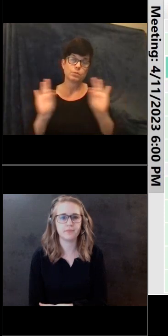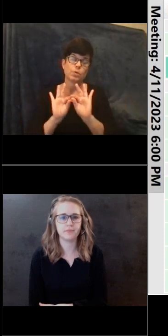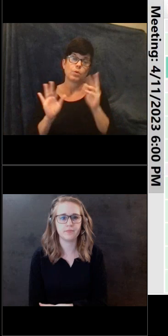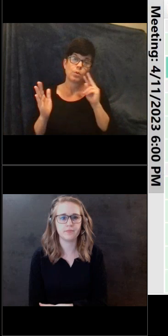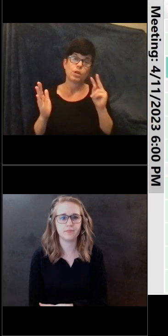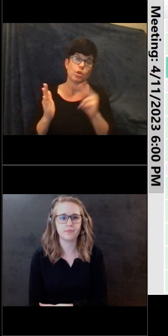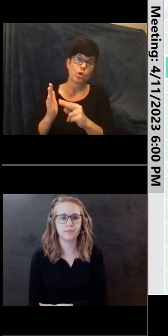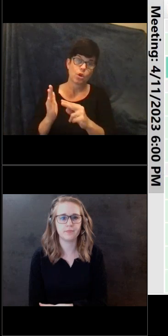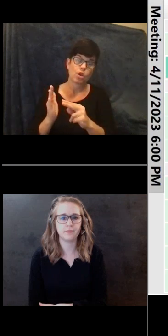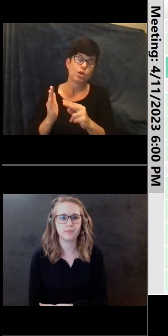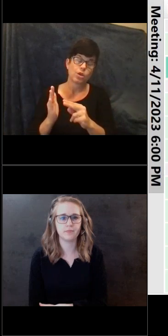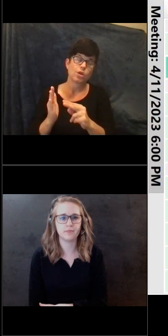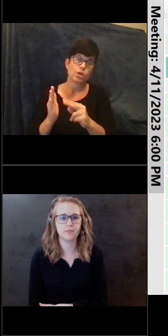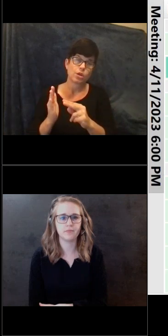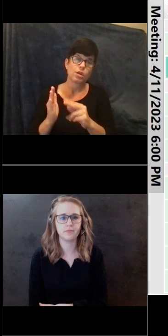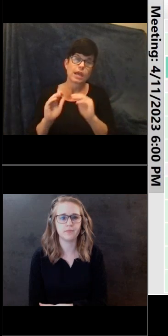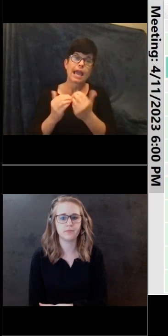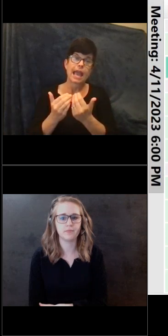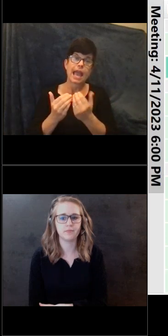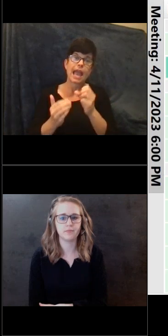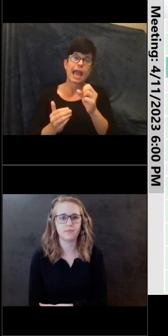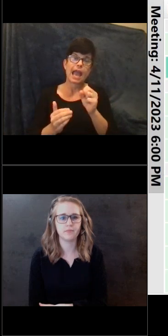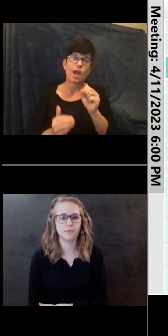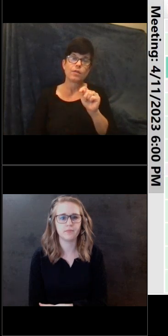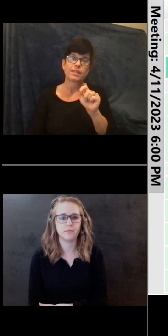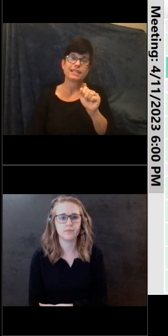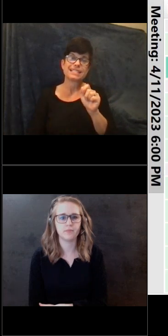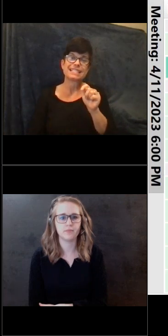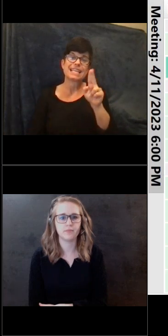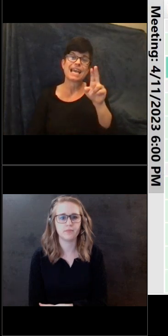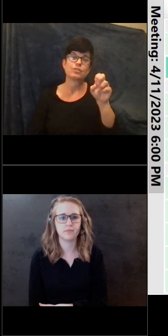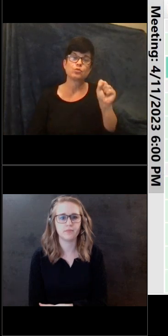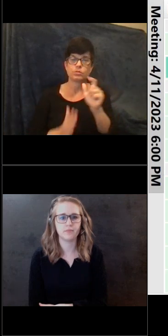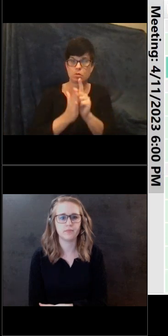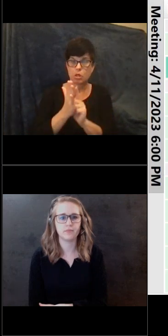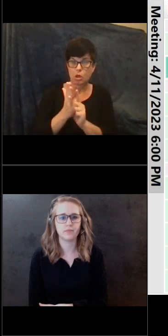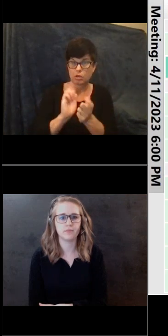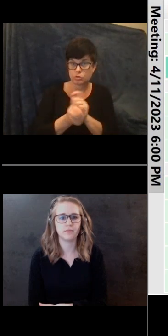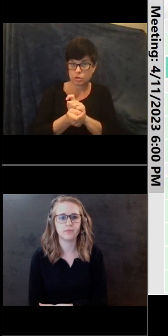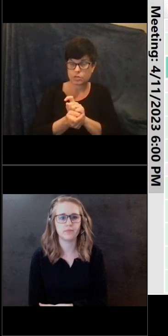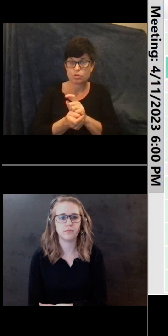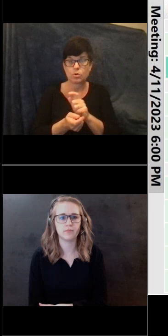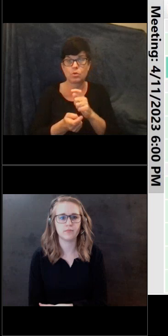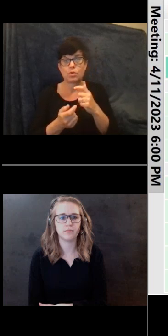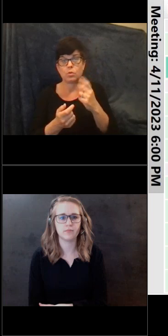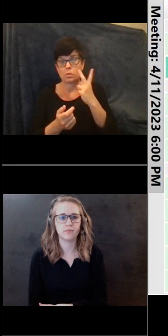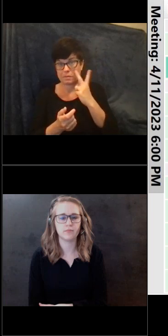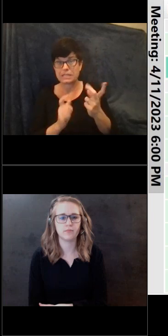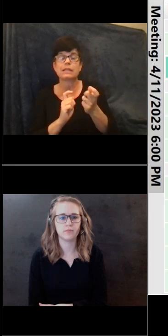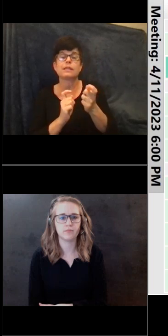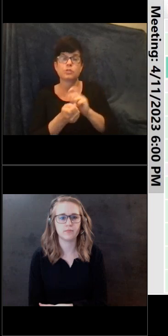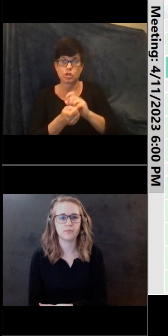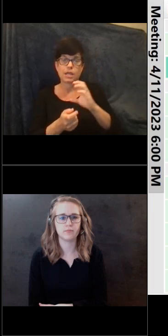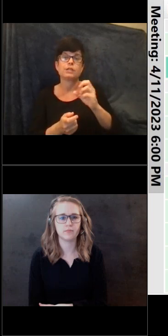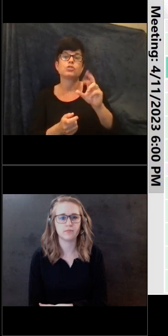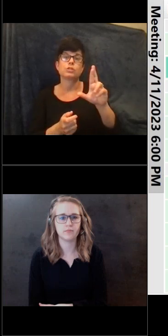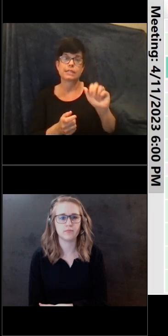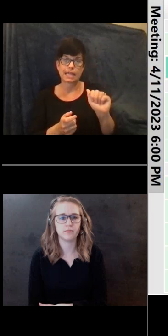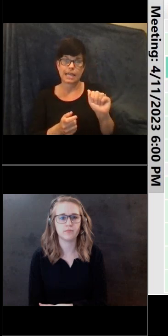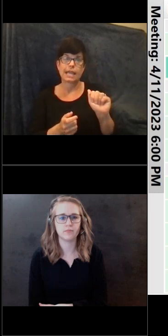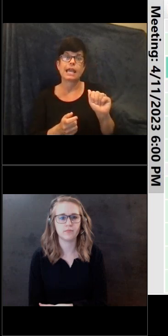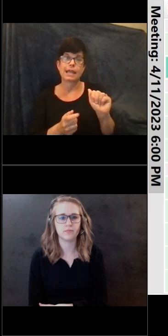at you know, how the statutes have changed, because we have seen CRA, you know, statutes change that affect the